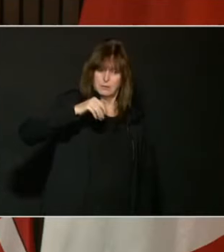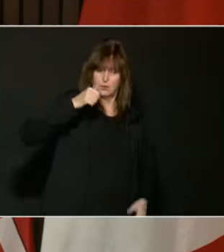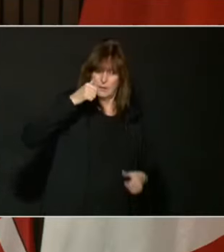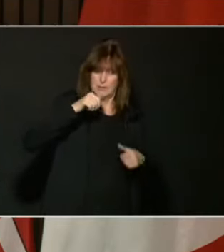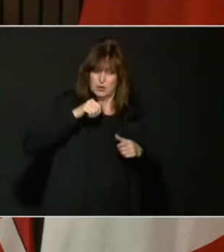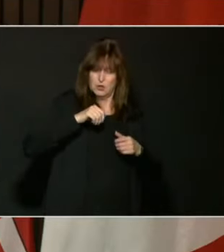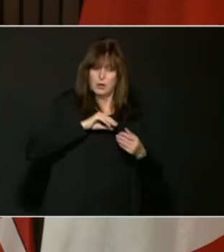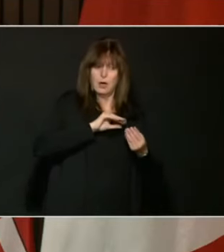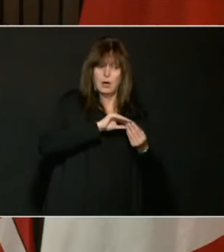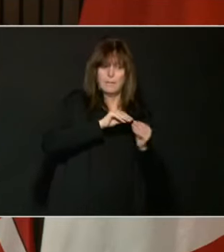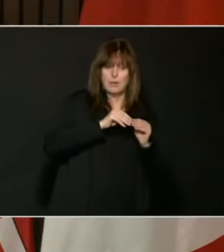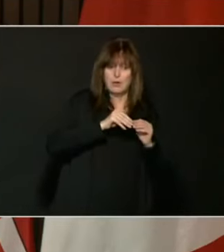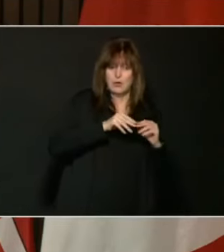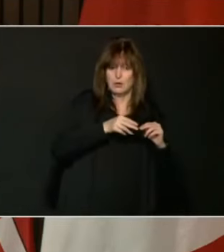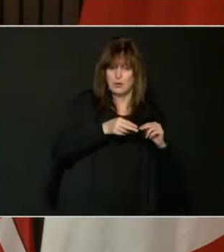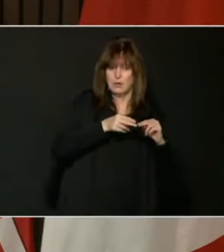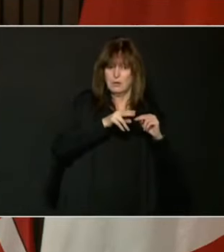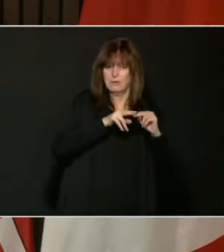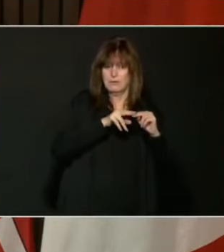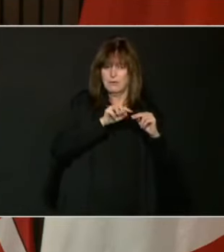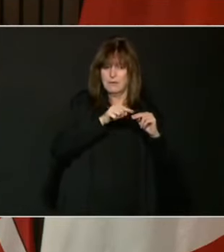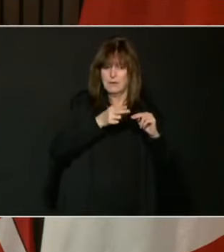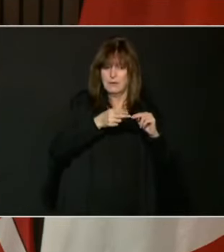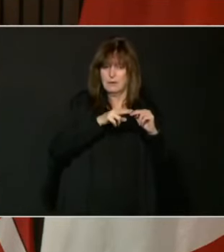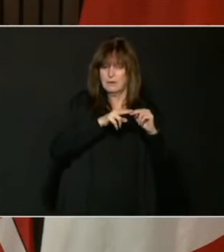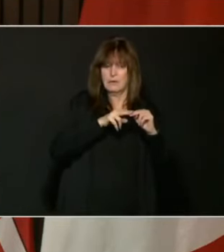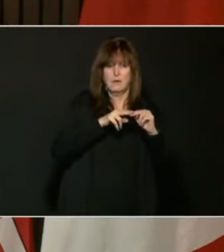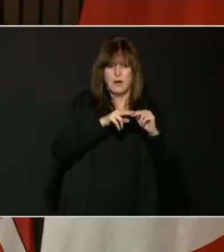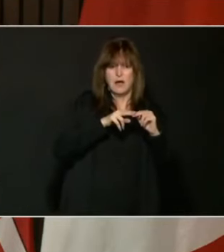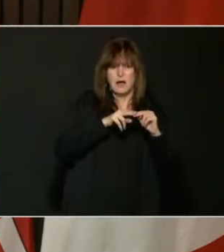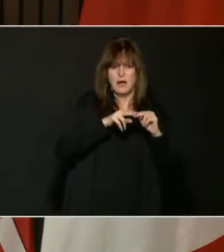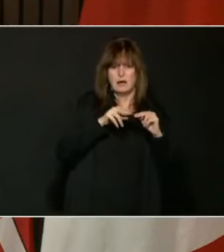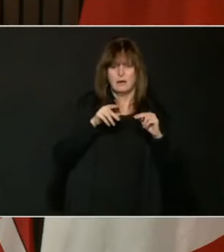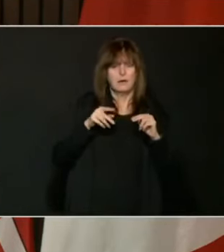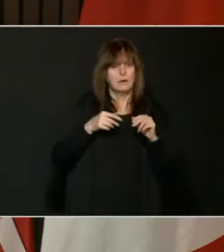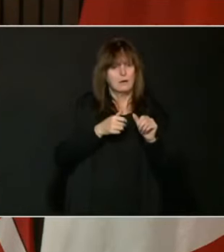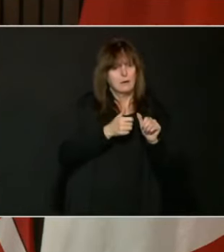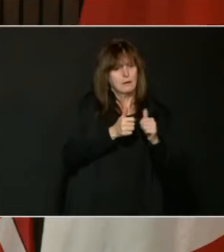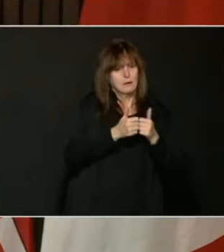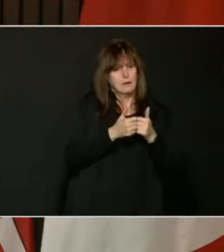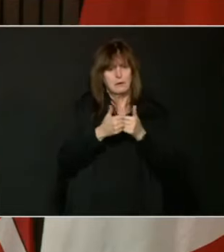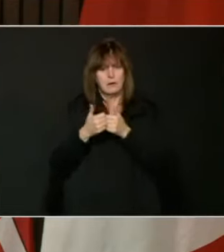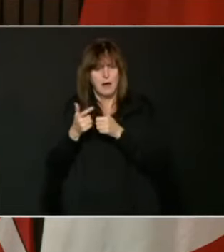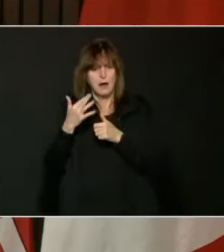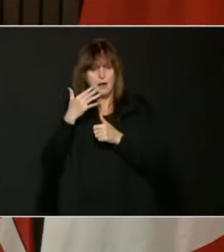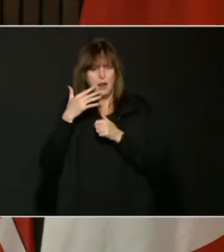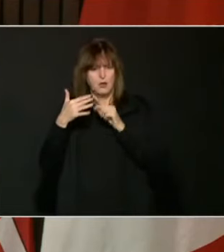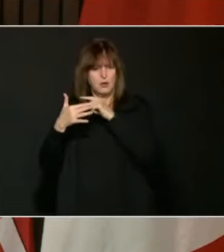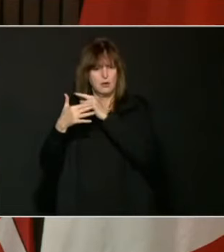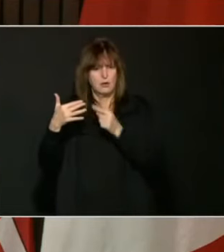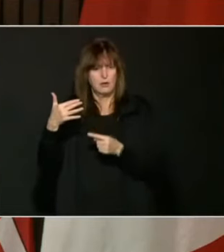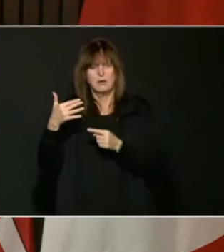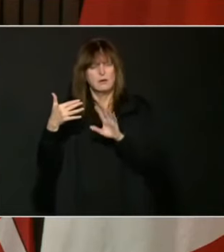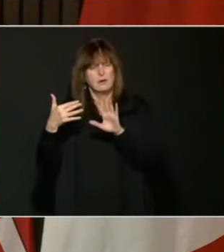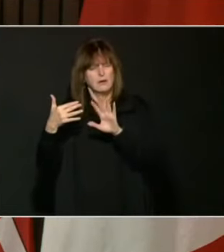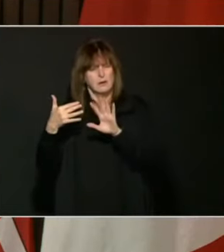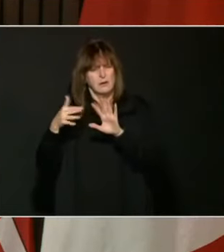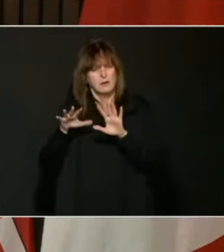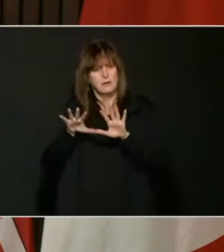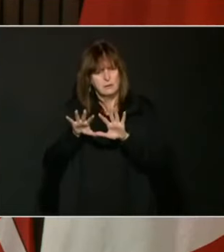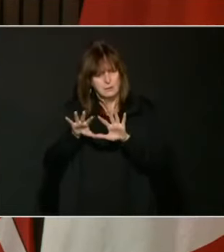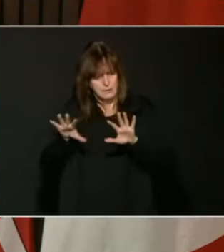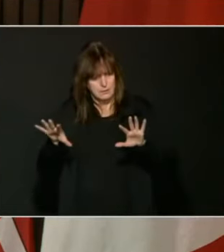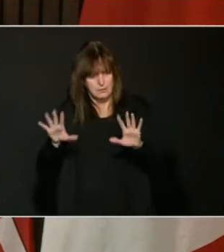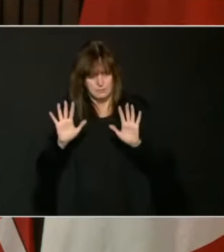much to the framework, because the speed with which the new variants of concern can transmit that, case we keep on coming back to, which is the case in the United Kingdom,